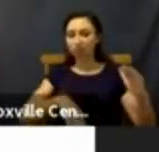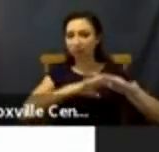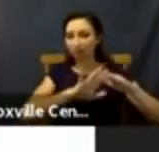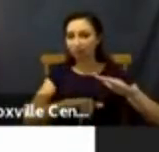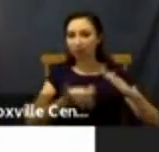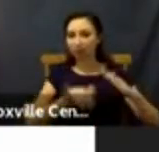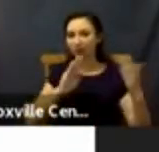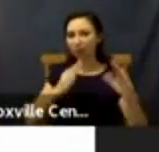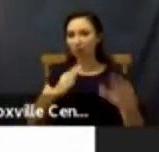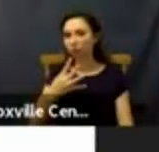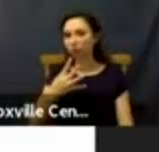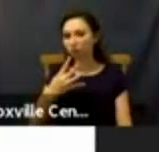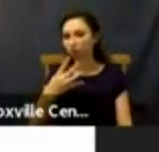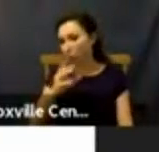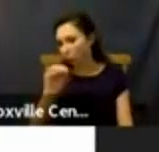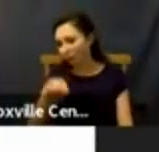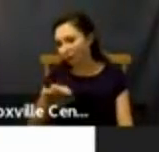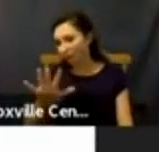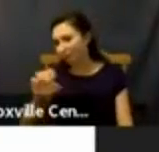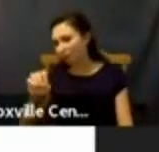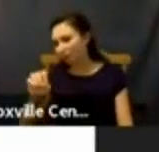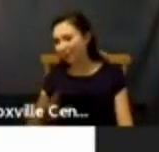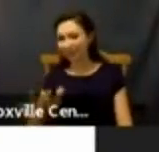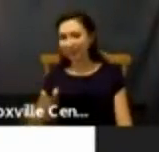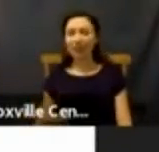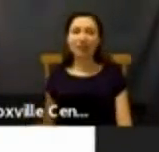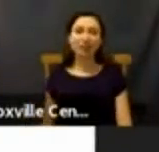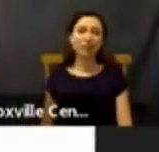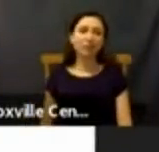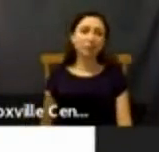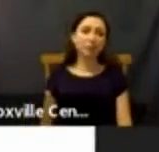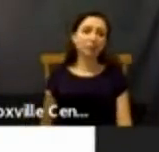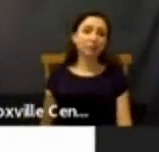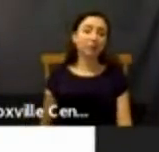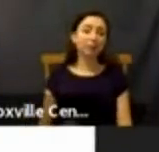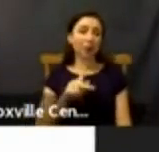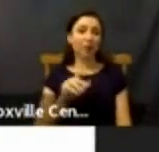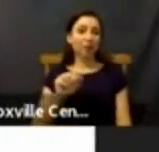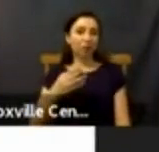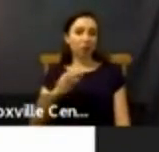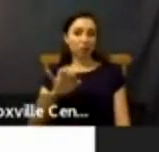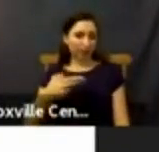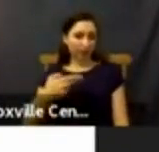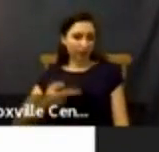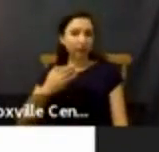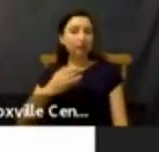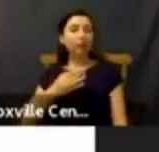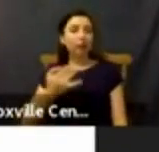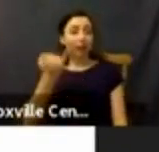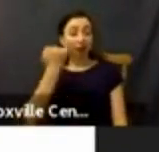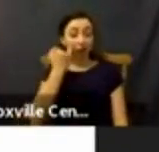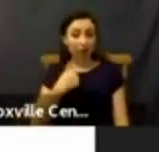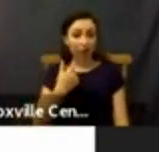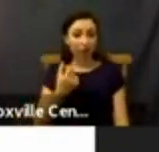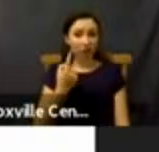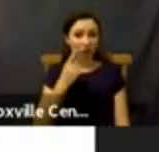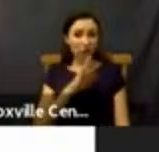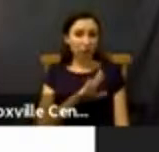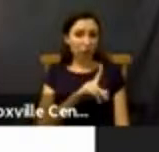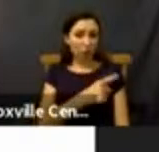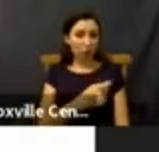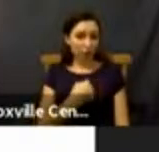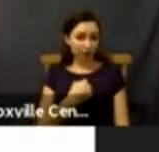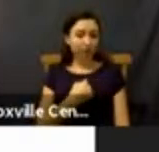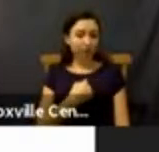something? So, and this is James Shamia speaking. If I understand that, so the idea